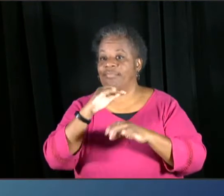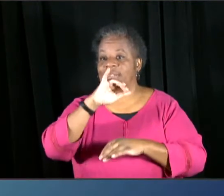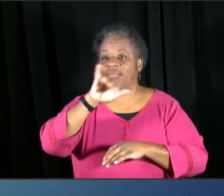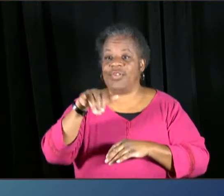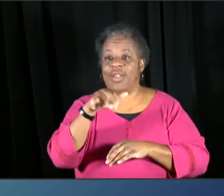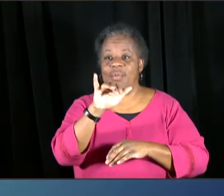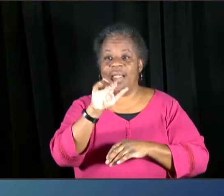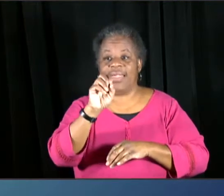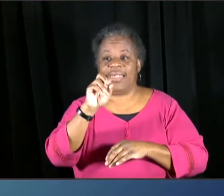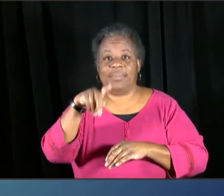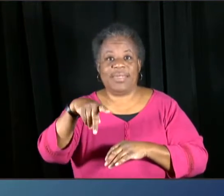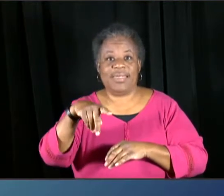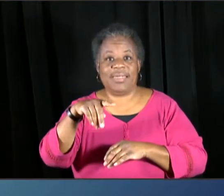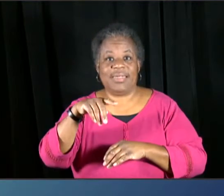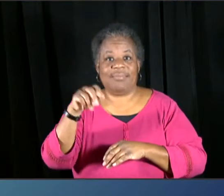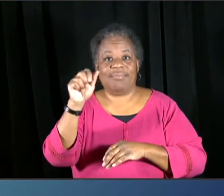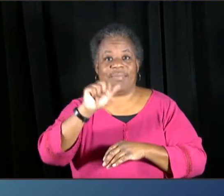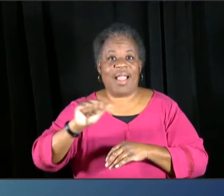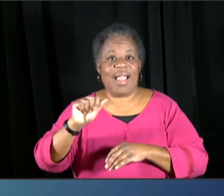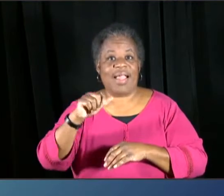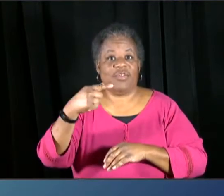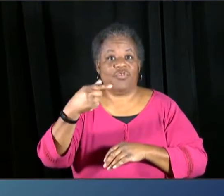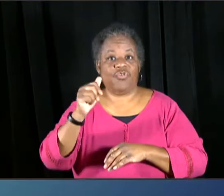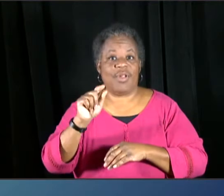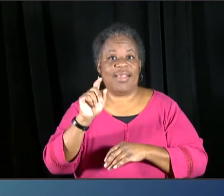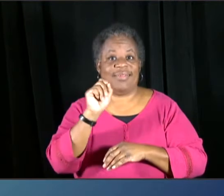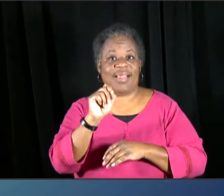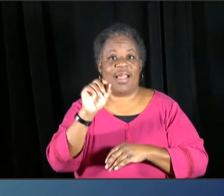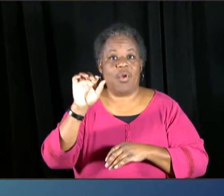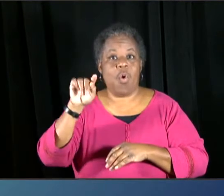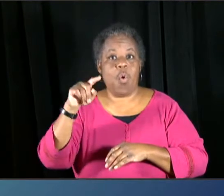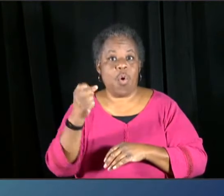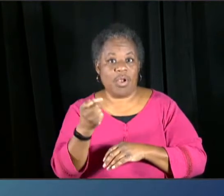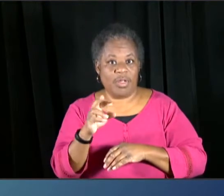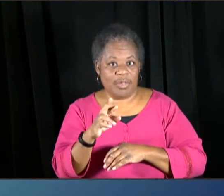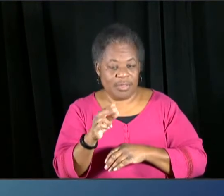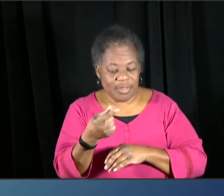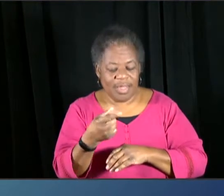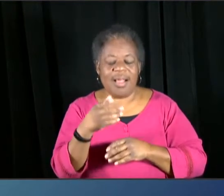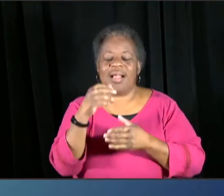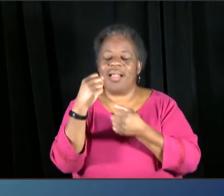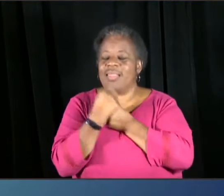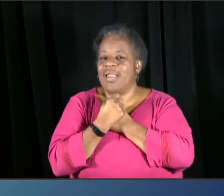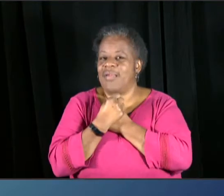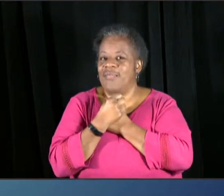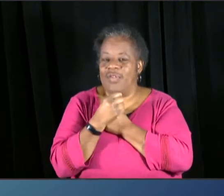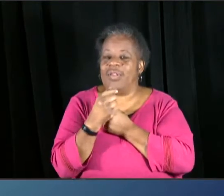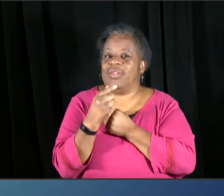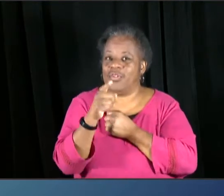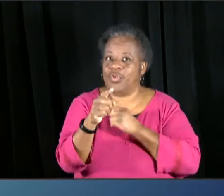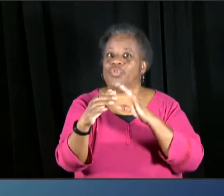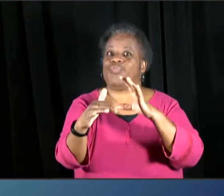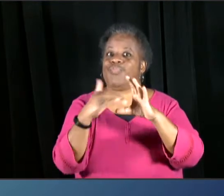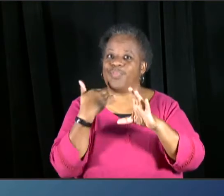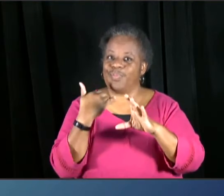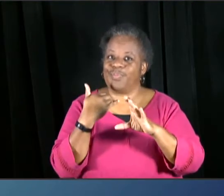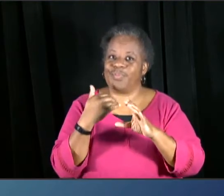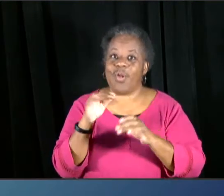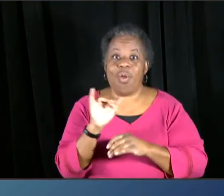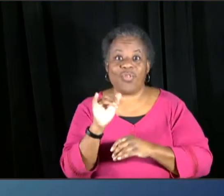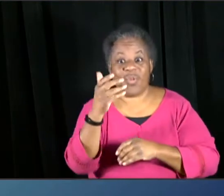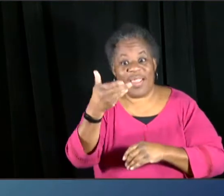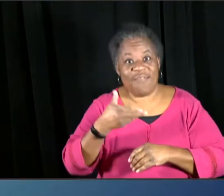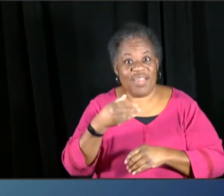jyep@grace.org. We love to hear from you and help point the way. We also want to invite you to join us for our